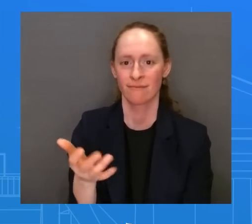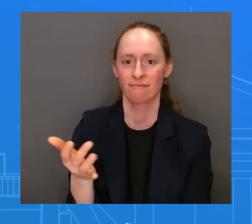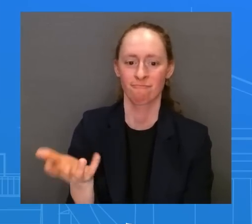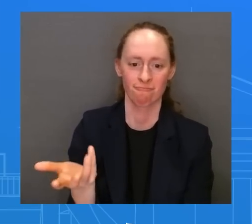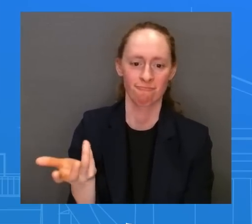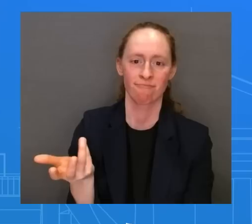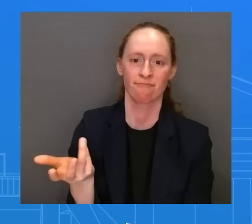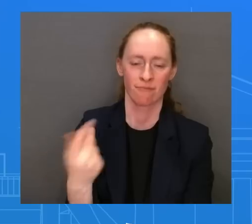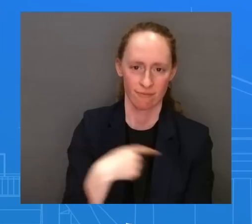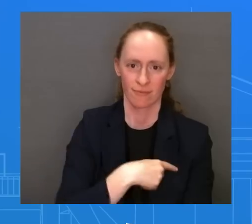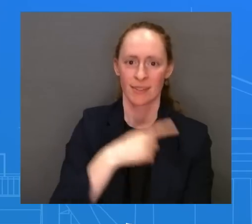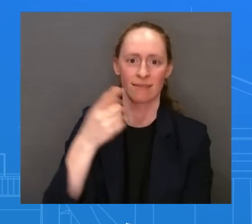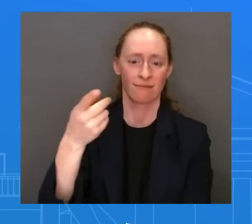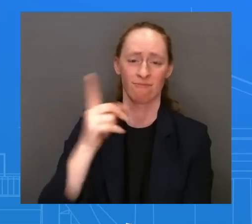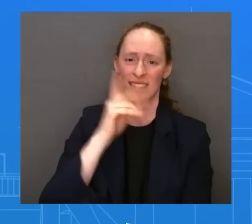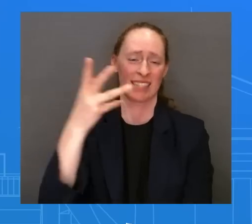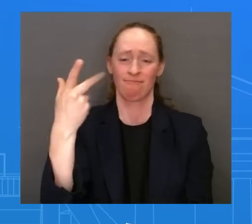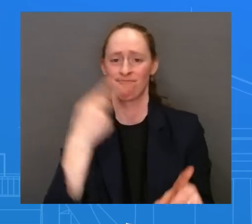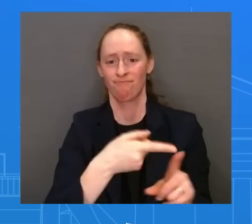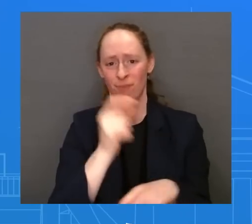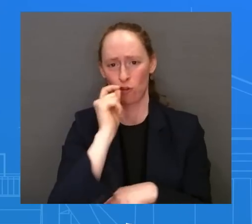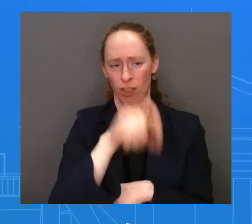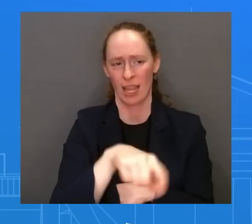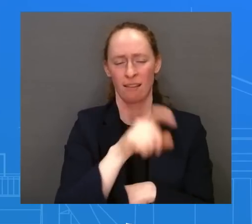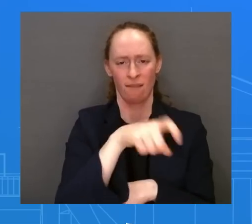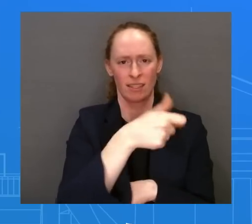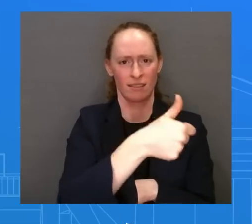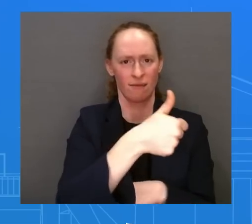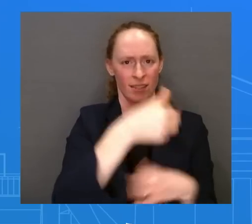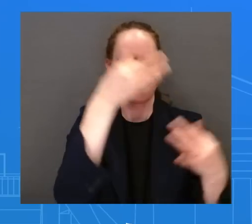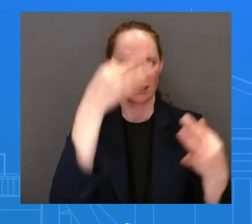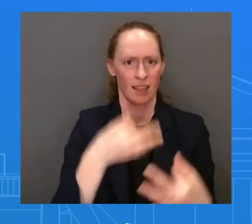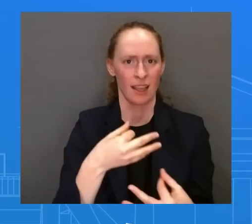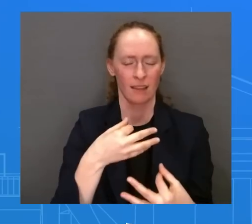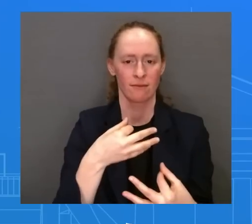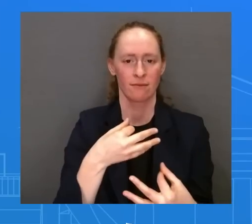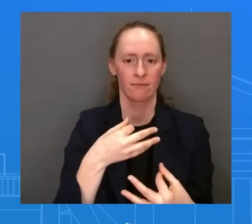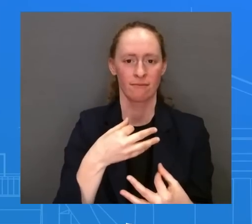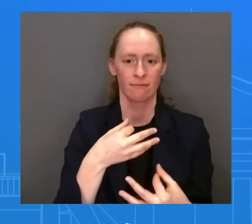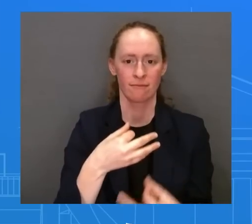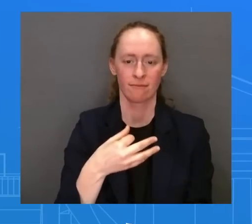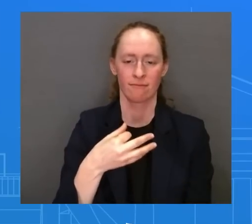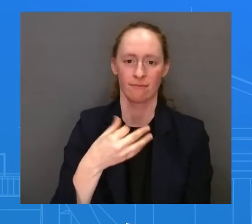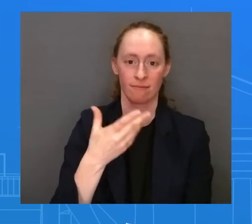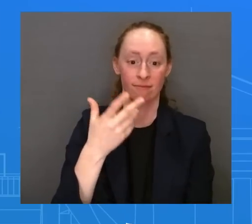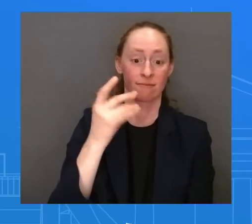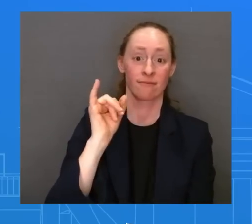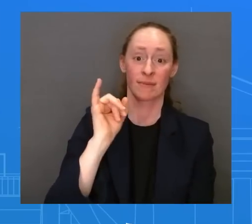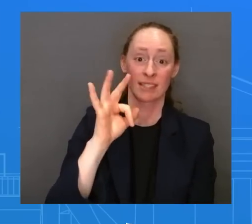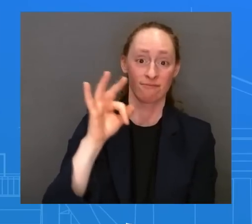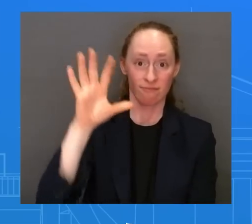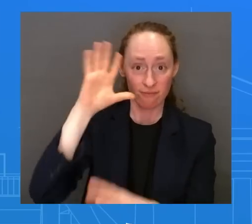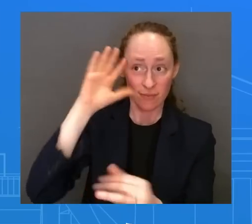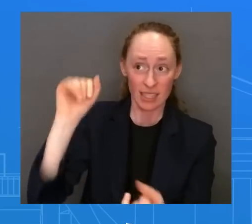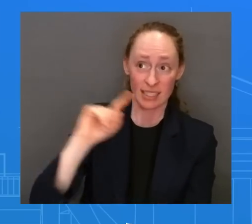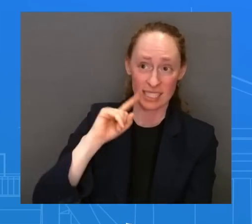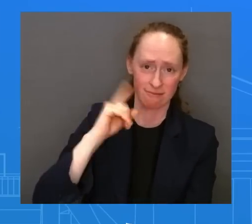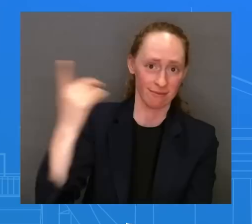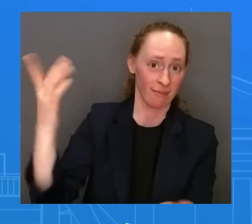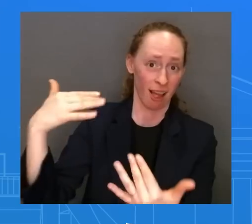Ukraine nothing should be done or said or moved on without president zielinski's full approval that's where we are